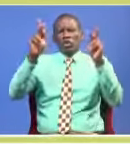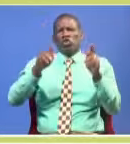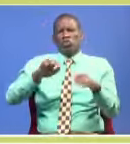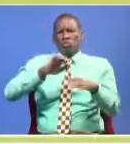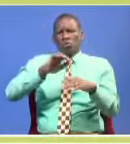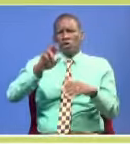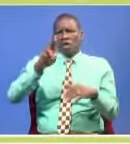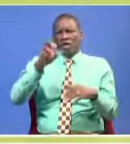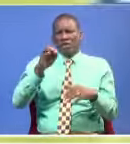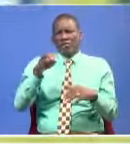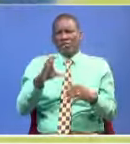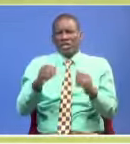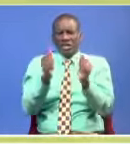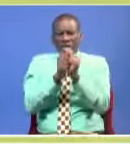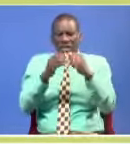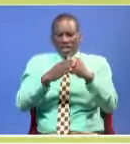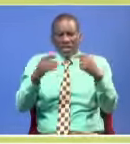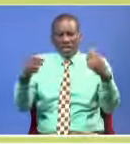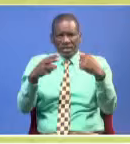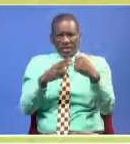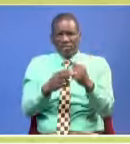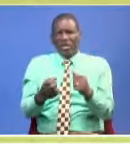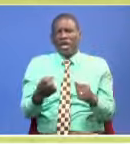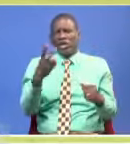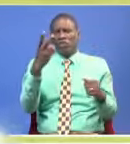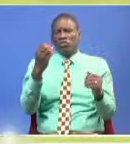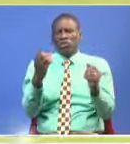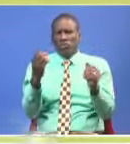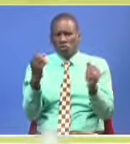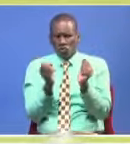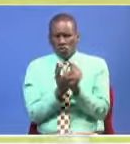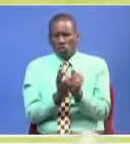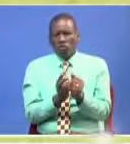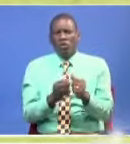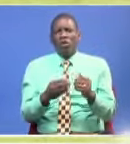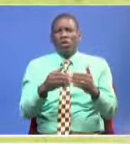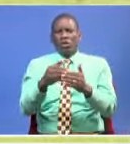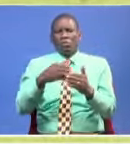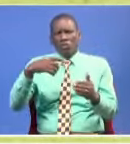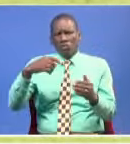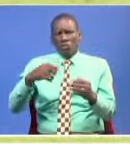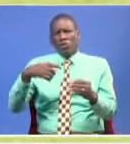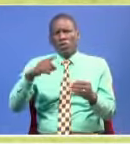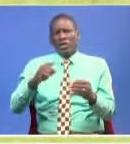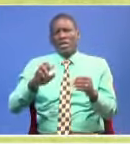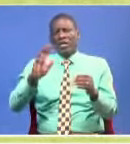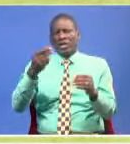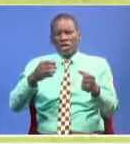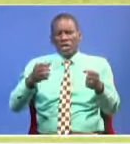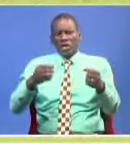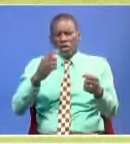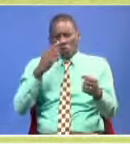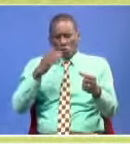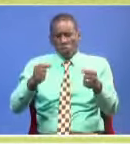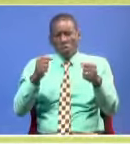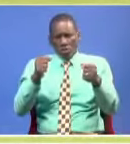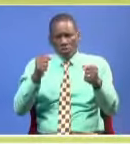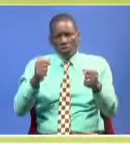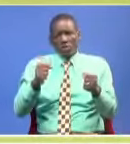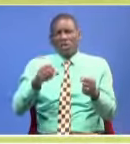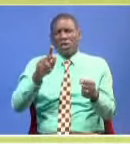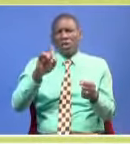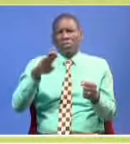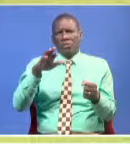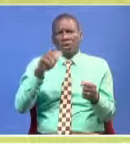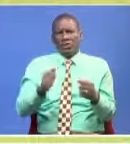RFC 19-7 and 21-12 respectively before holding Kenya Cup champions Kabras to a 12-12 draw.